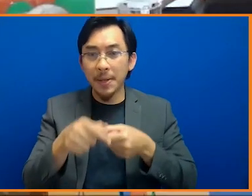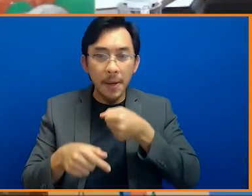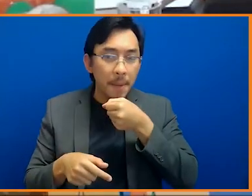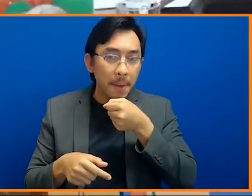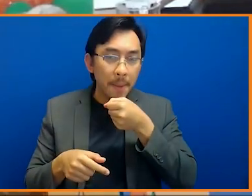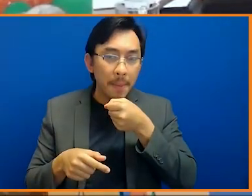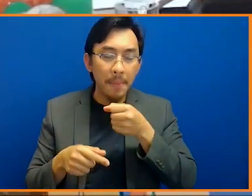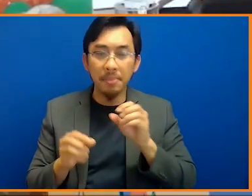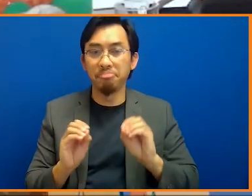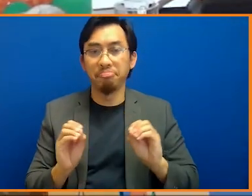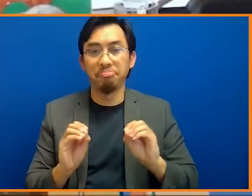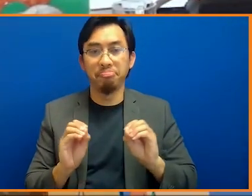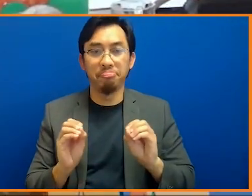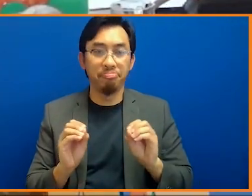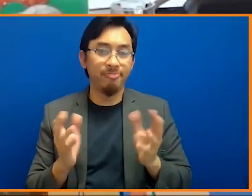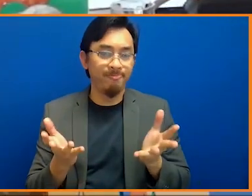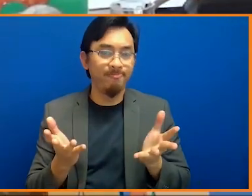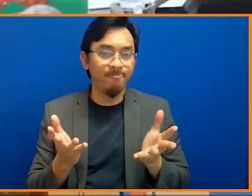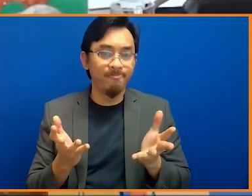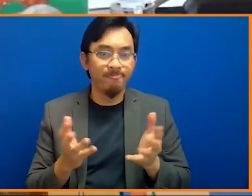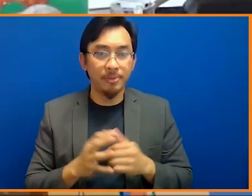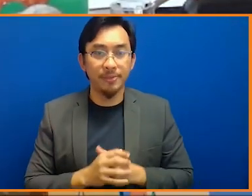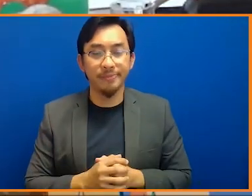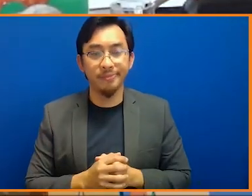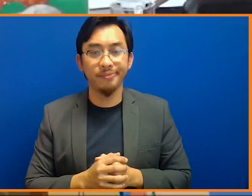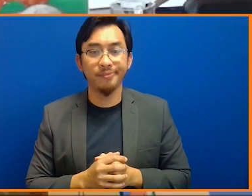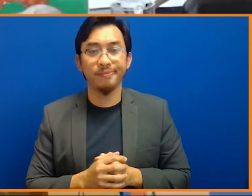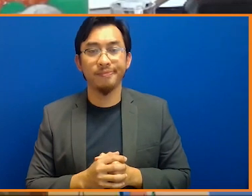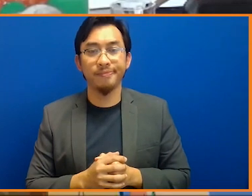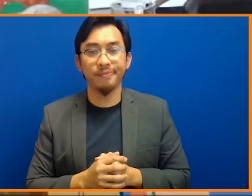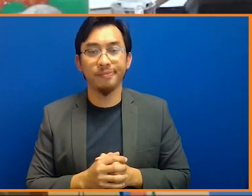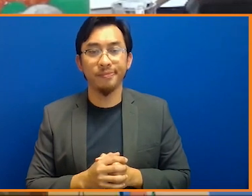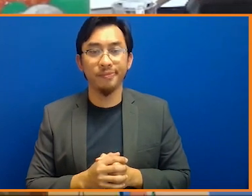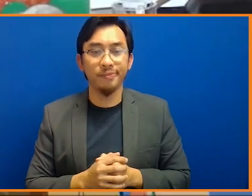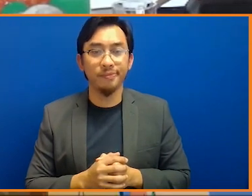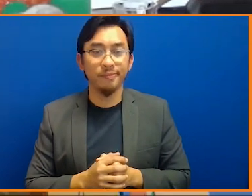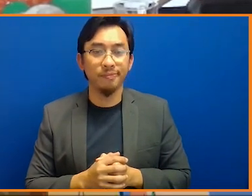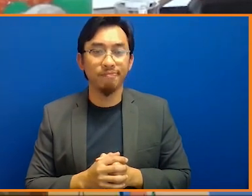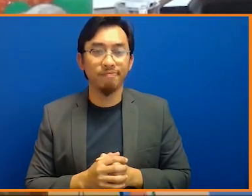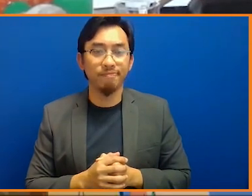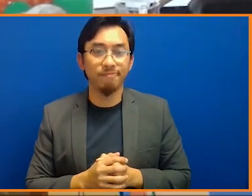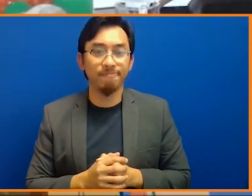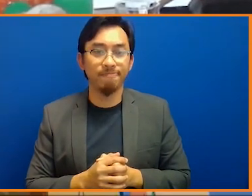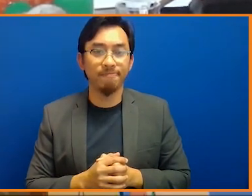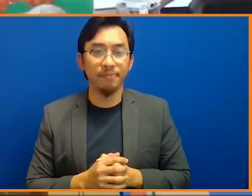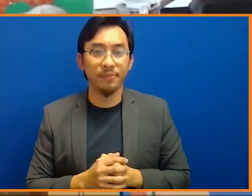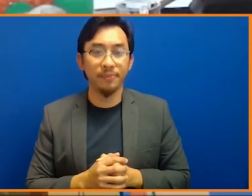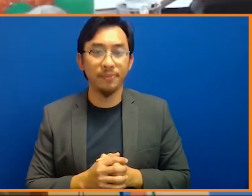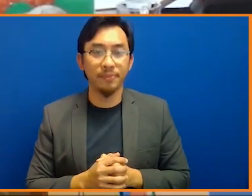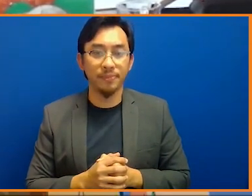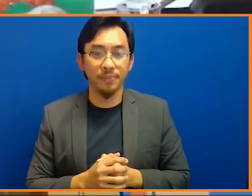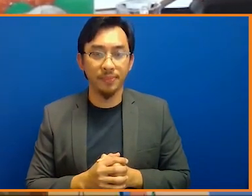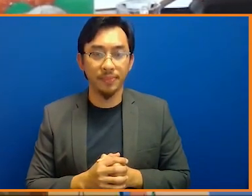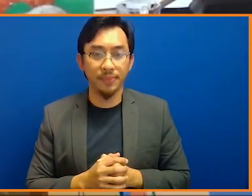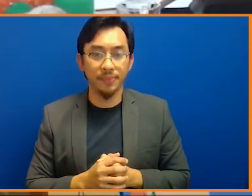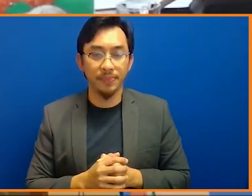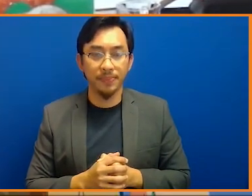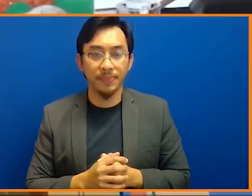building that higher that accessible, so I can go to top.